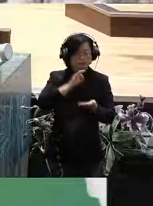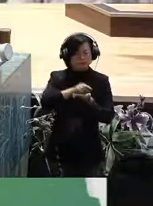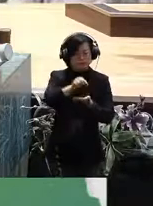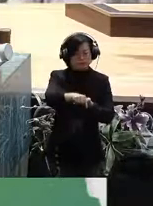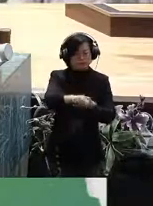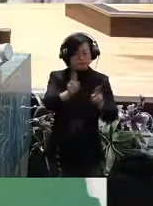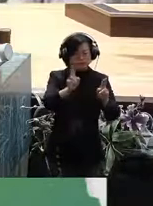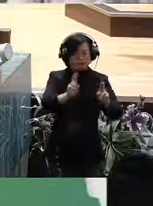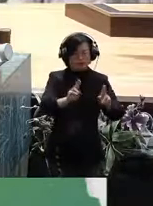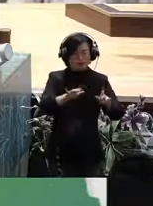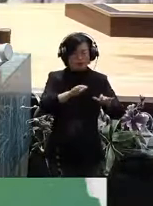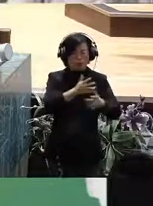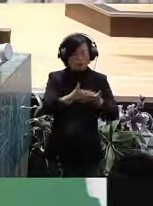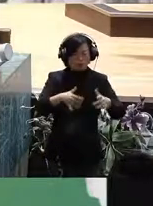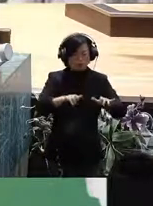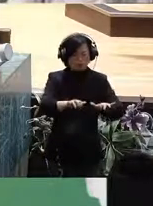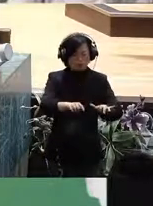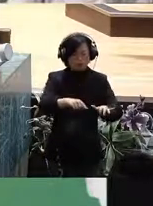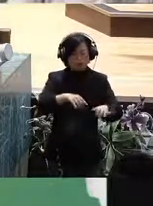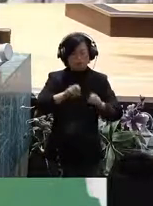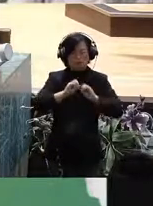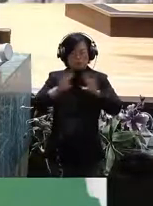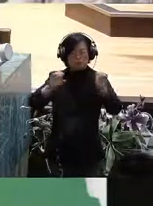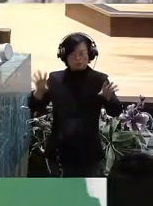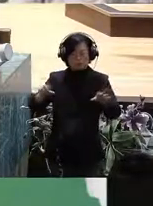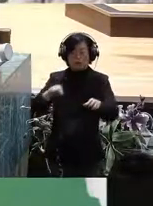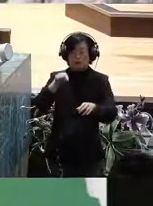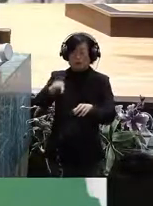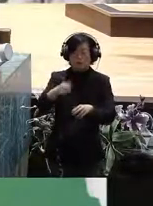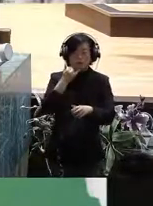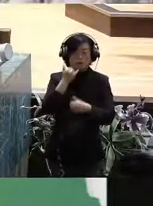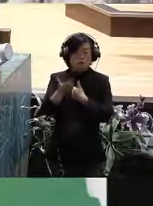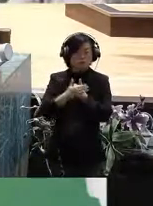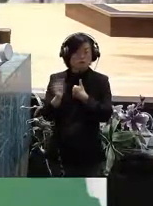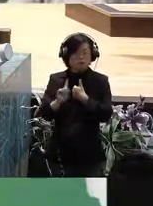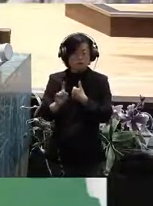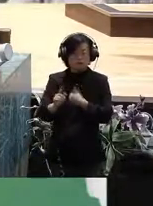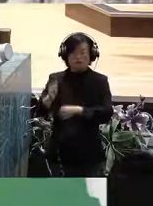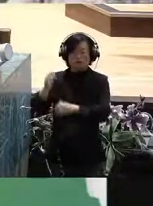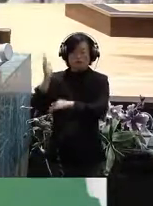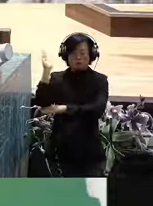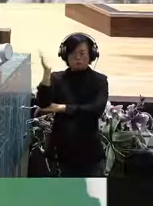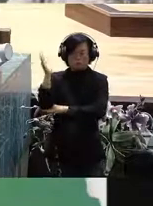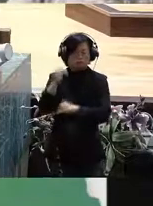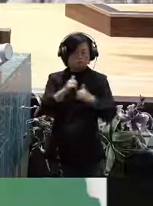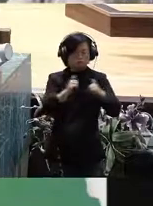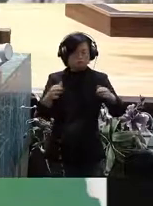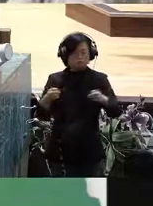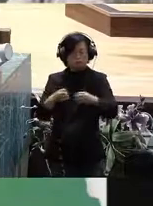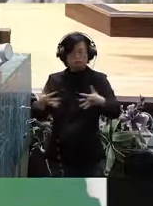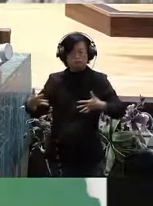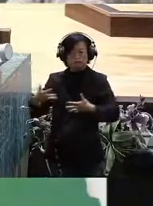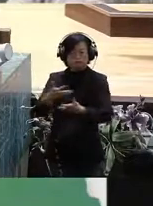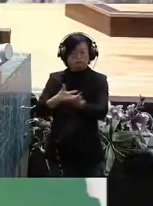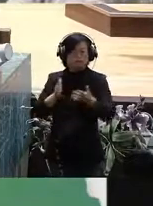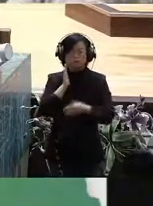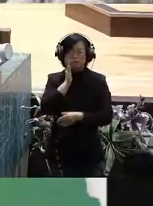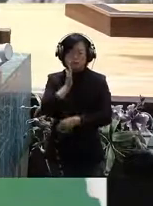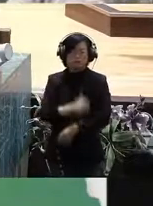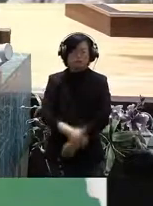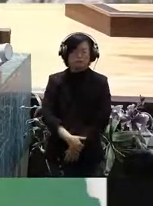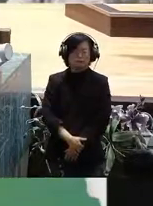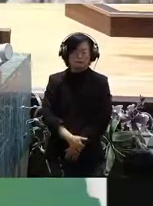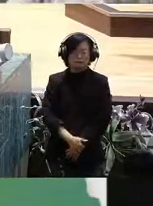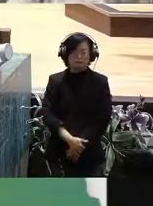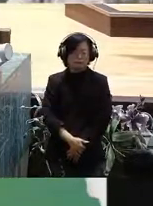Since civic engagement also plays a key part in our efforts to bridge the gap between innovation between the private and public